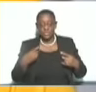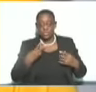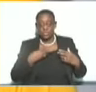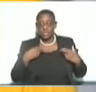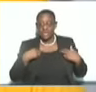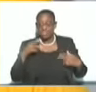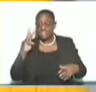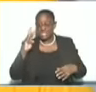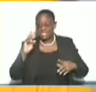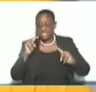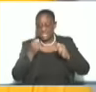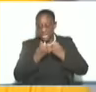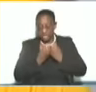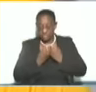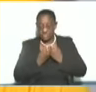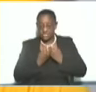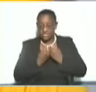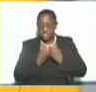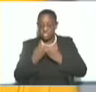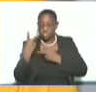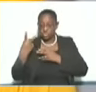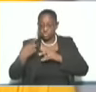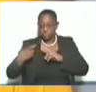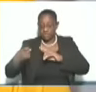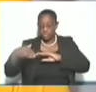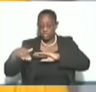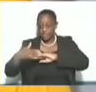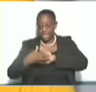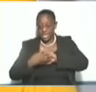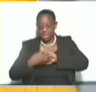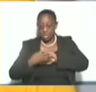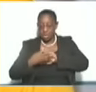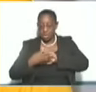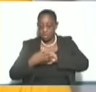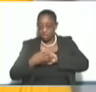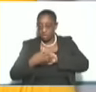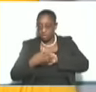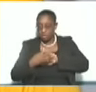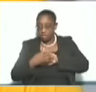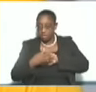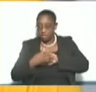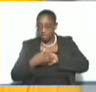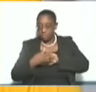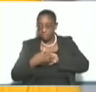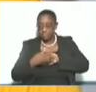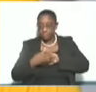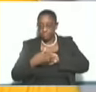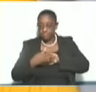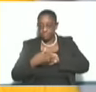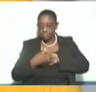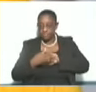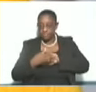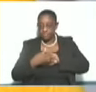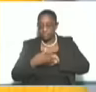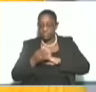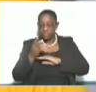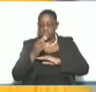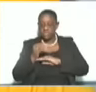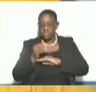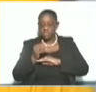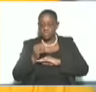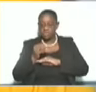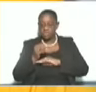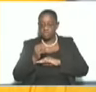6 teams, 2 out of Jamaica, Club Fusion, Lady, the Warrior